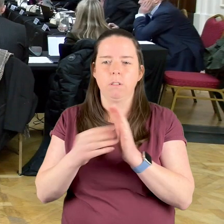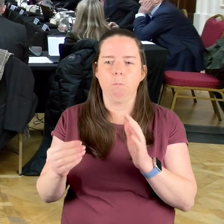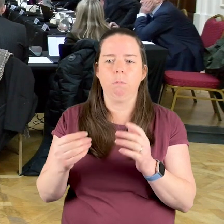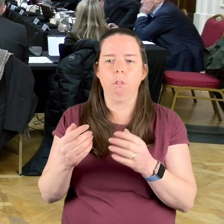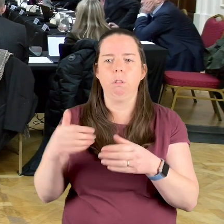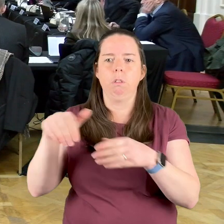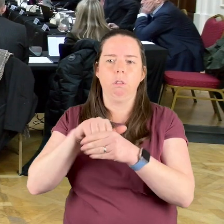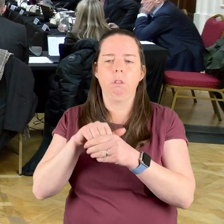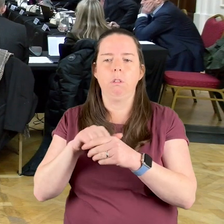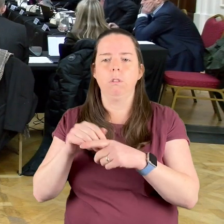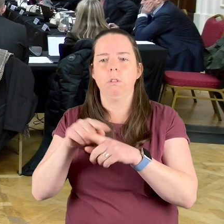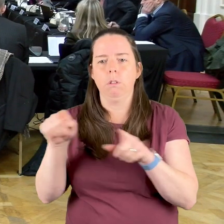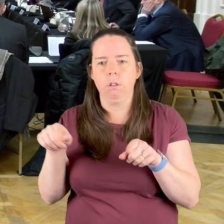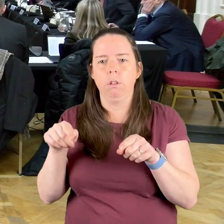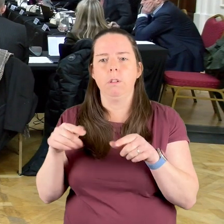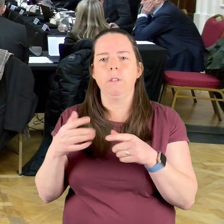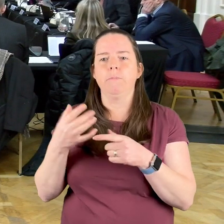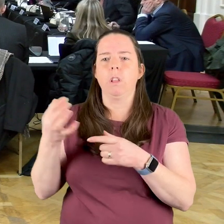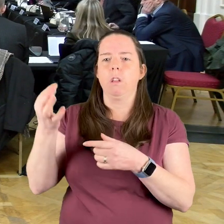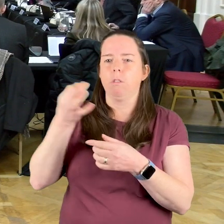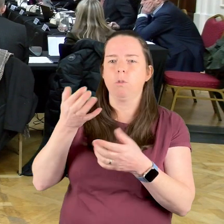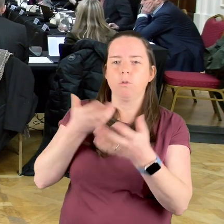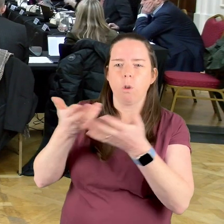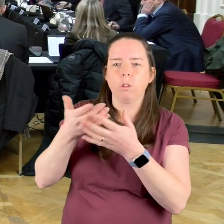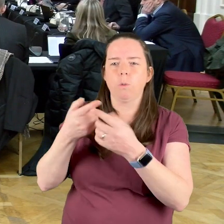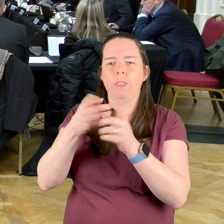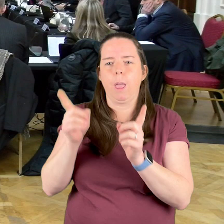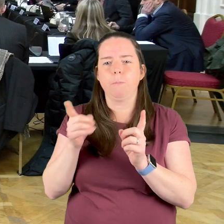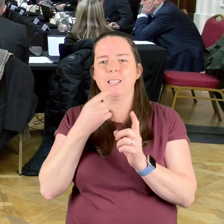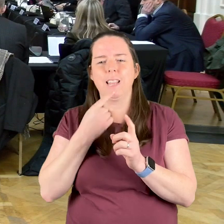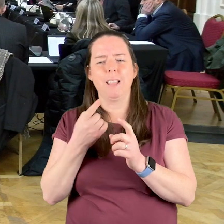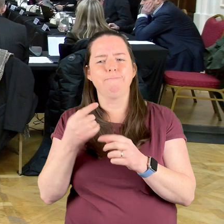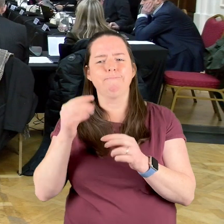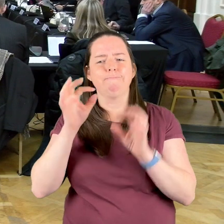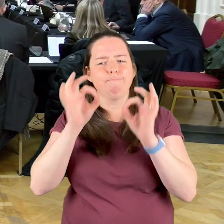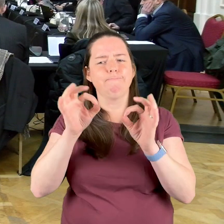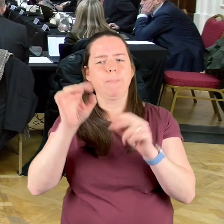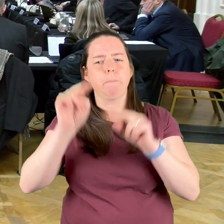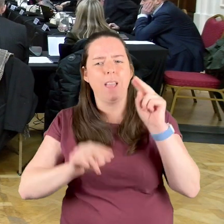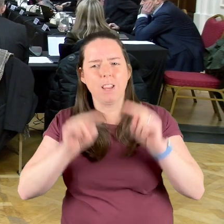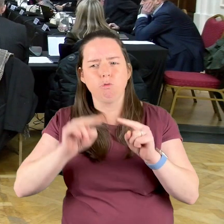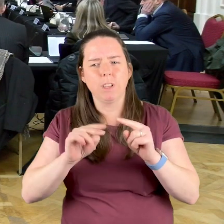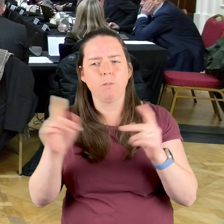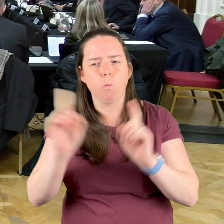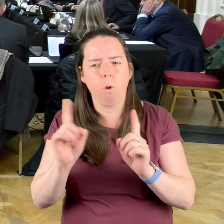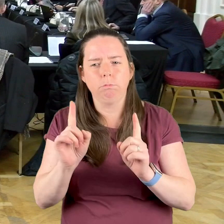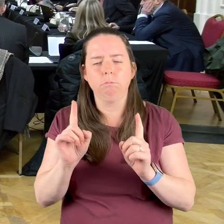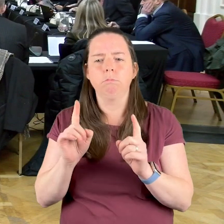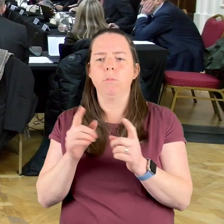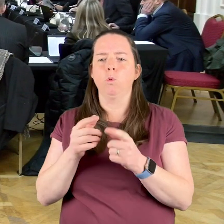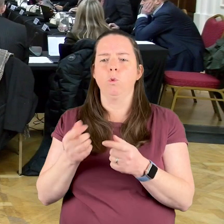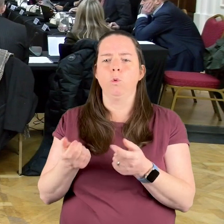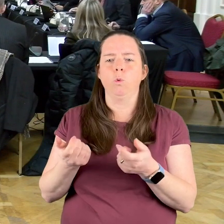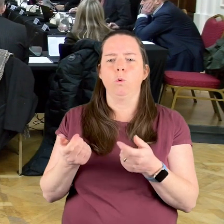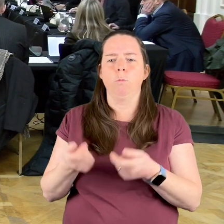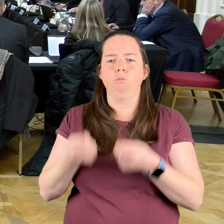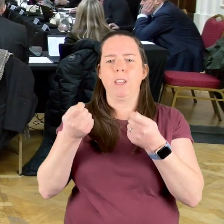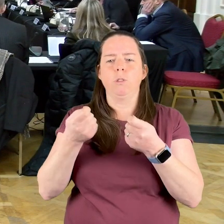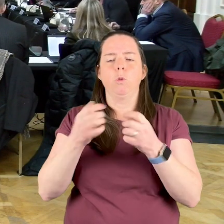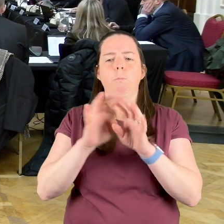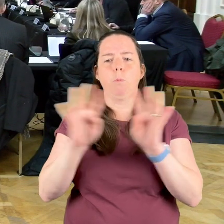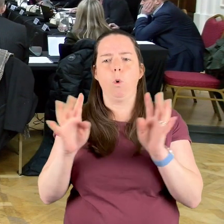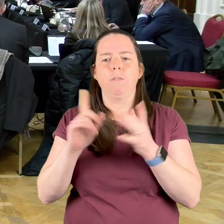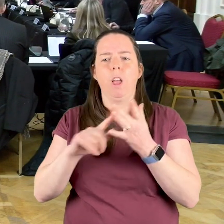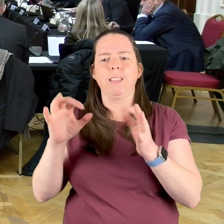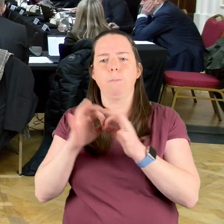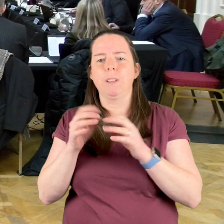that. So we consulted with them to say, look, what would be ID metrics to actually sort of like bring to the board for the ICB to